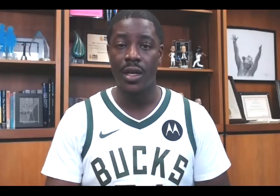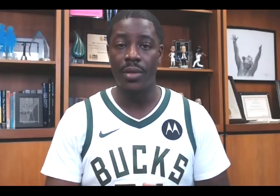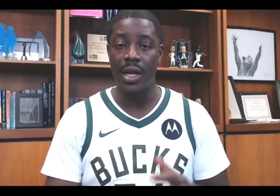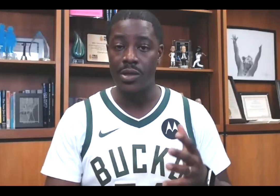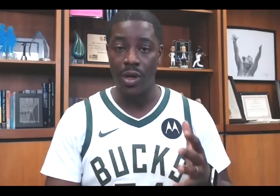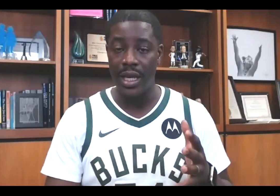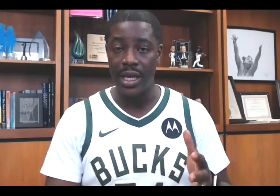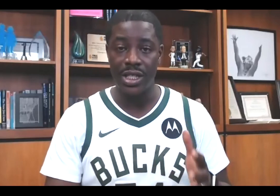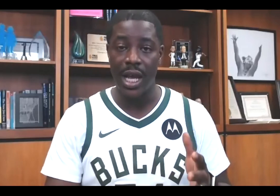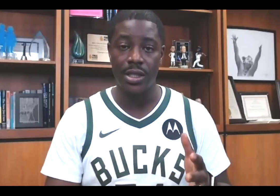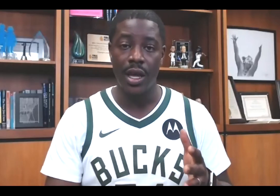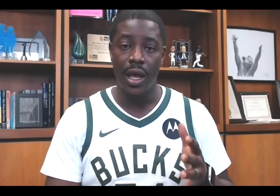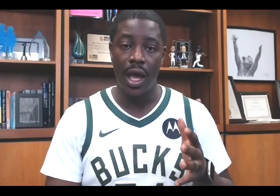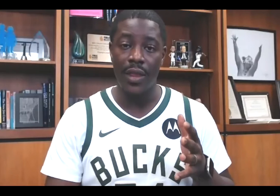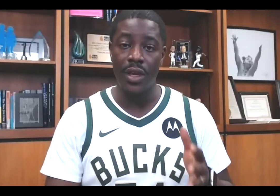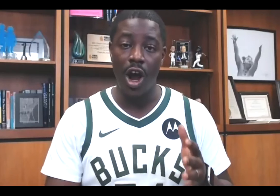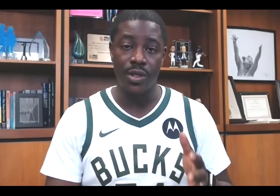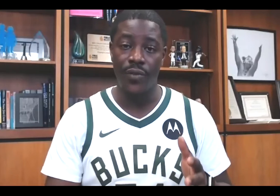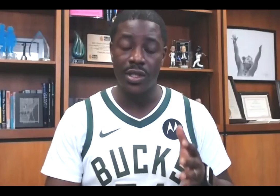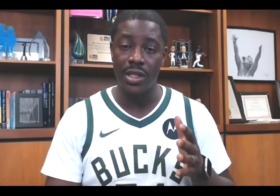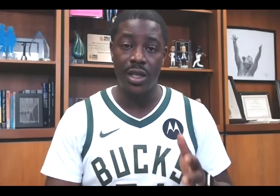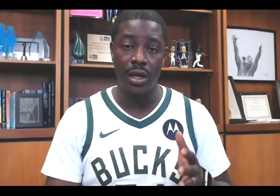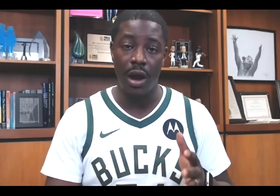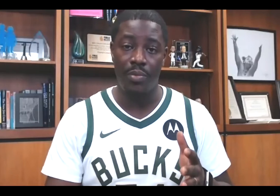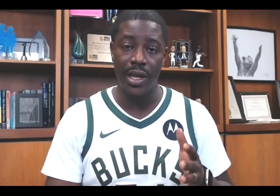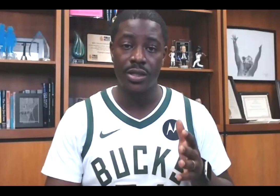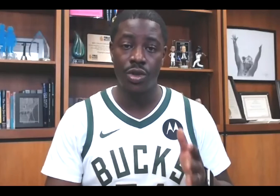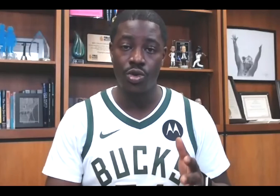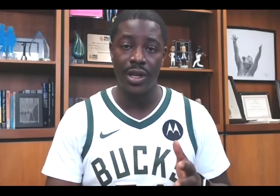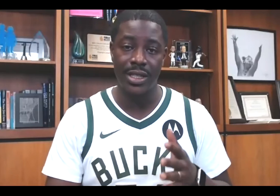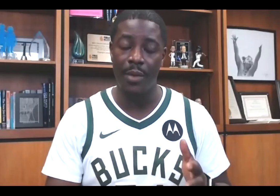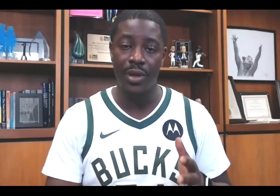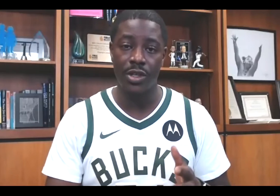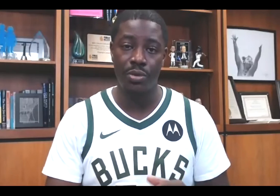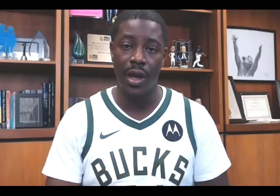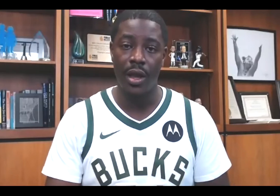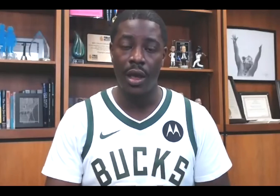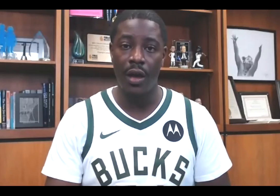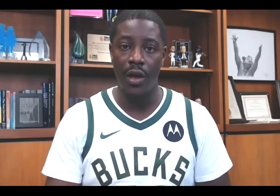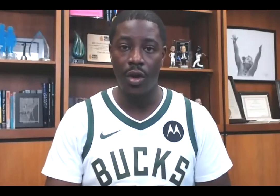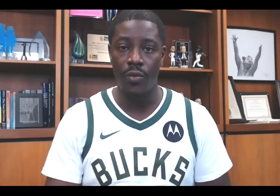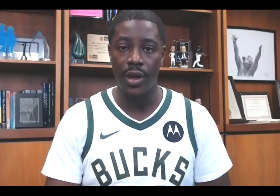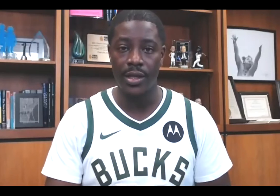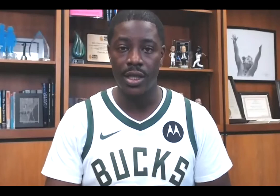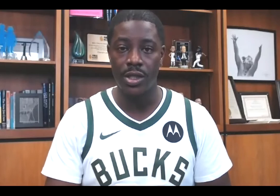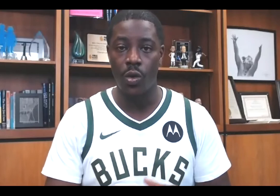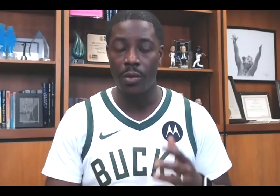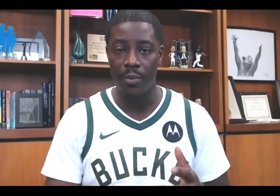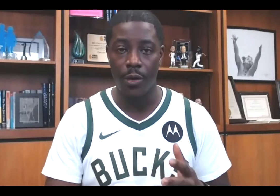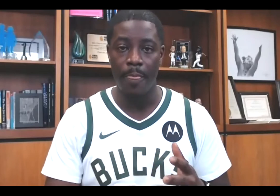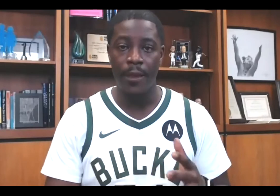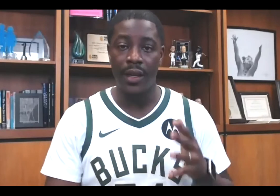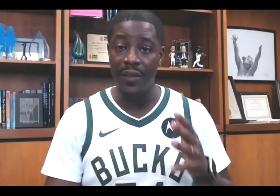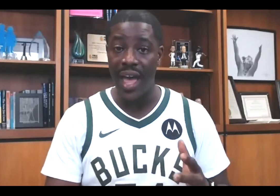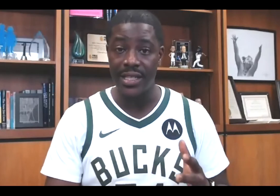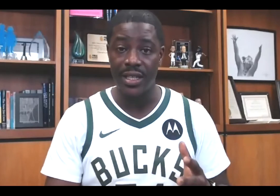themselves. Because really getting shots in the arms of folks is still our best tool in stopping the spread of COVID-19. So